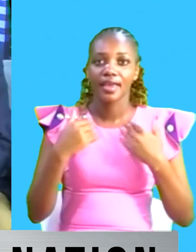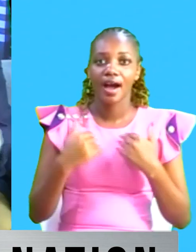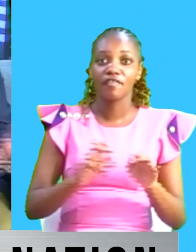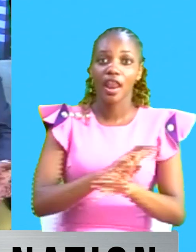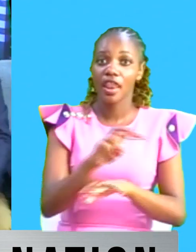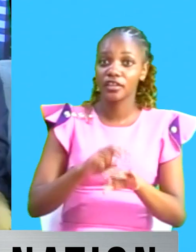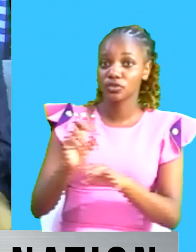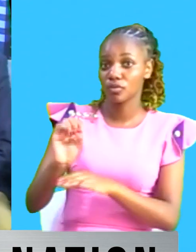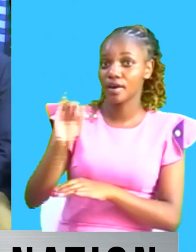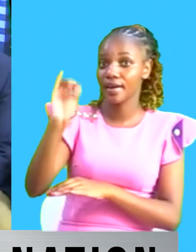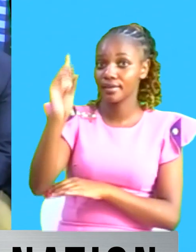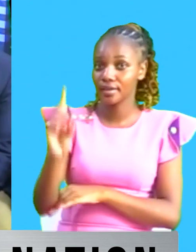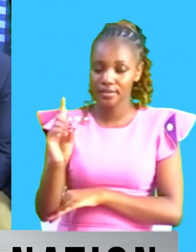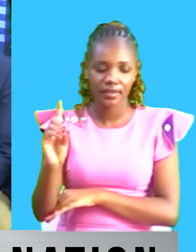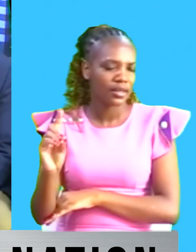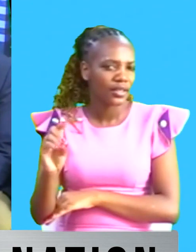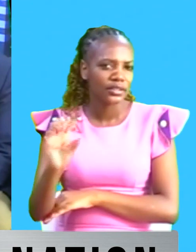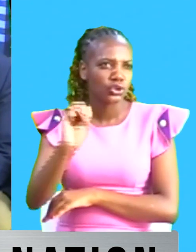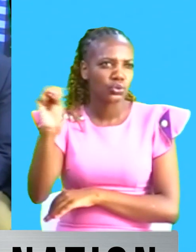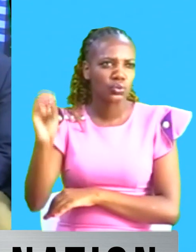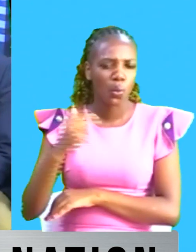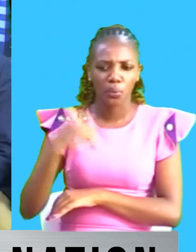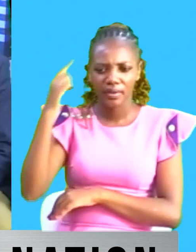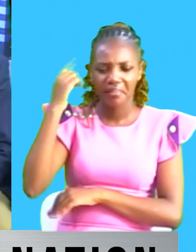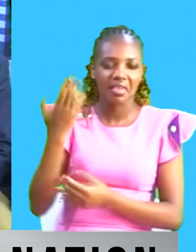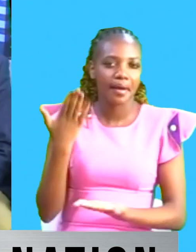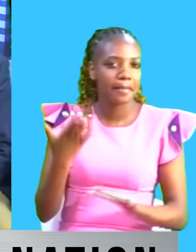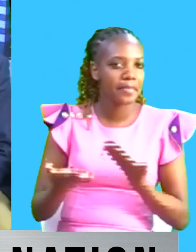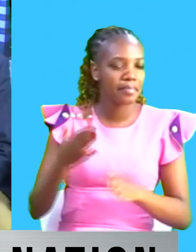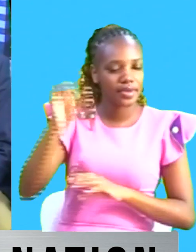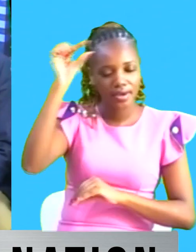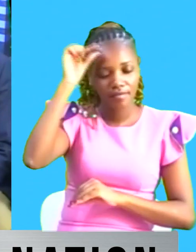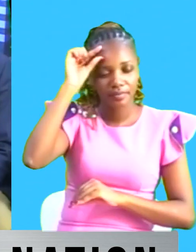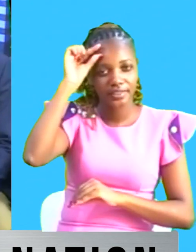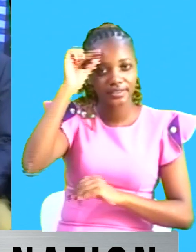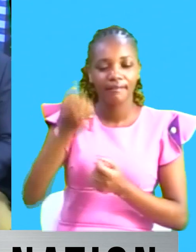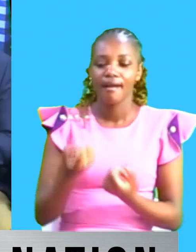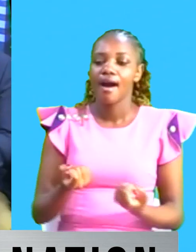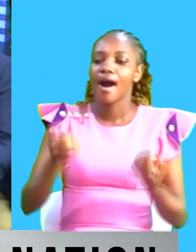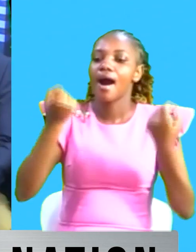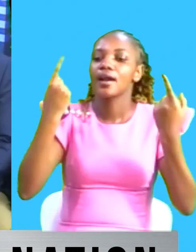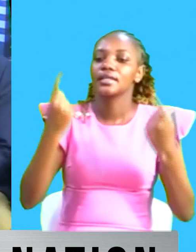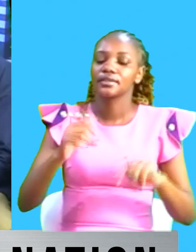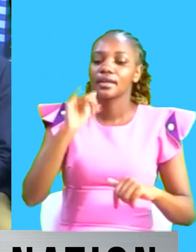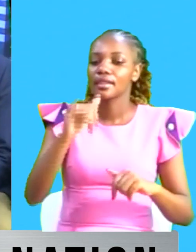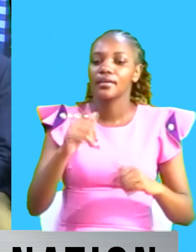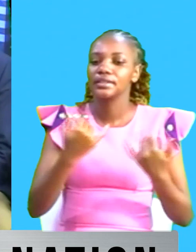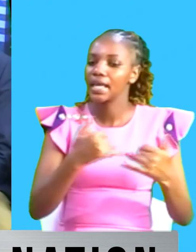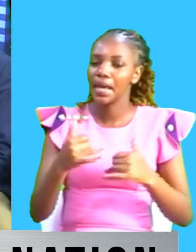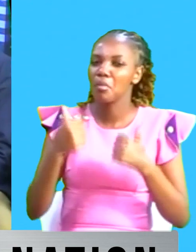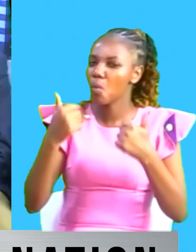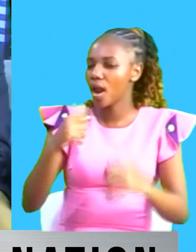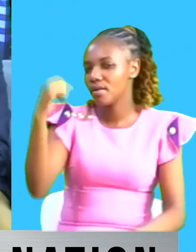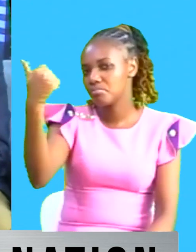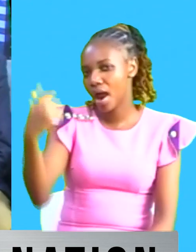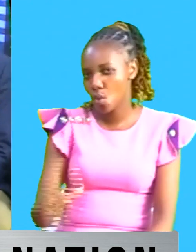country or will get IDs. So really, I think probably government did not understand how to play this game. I